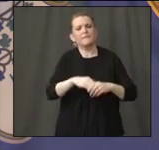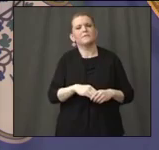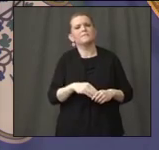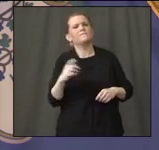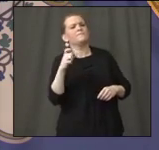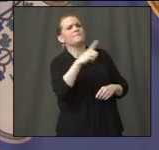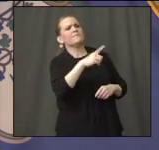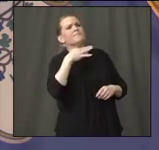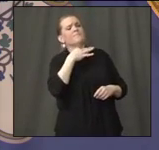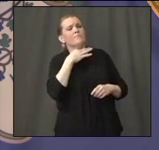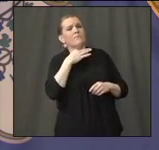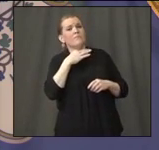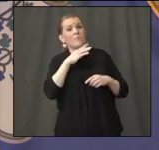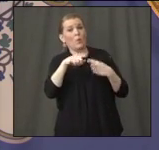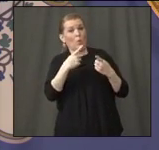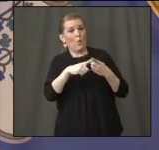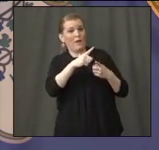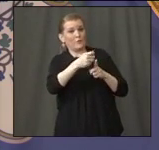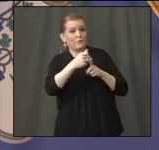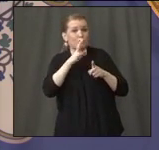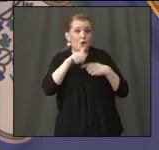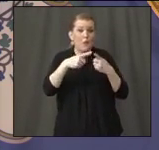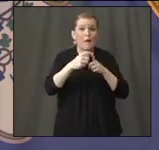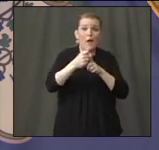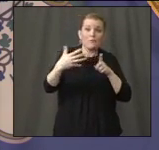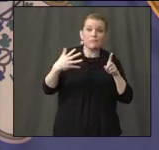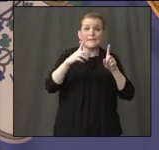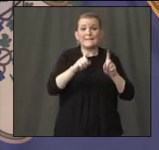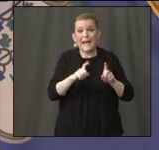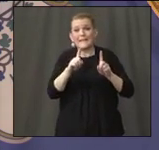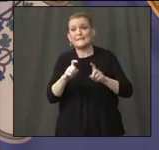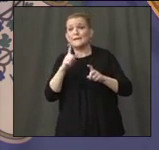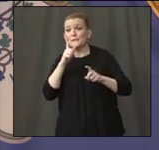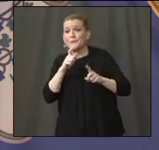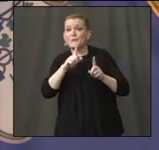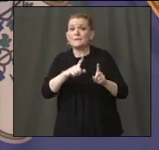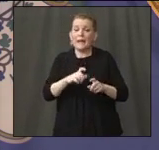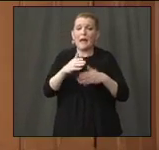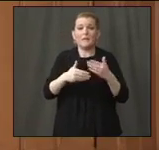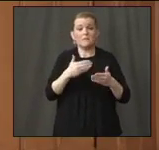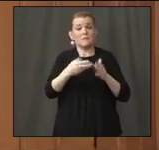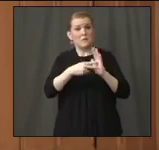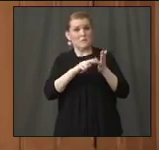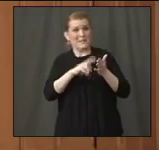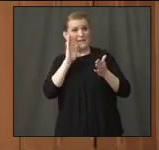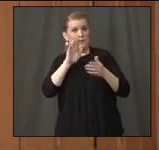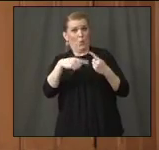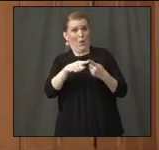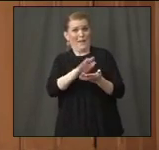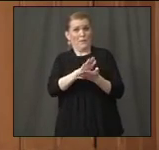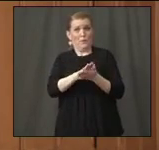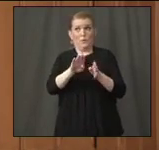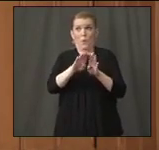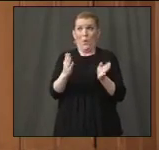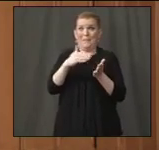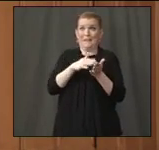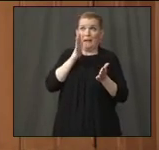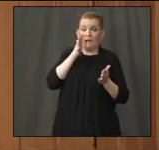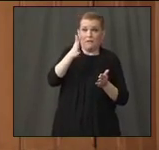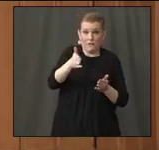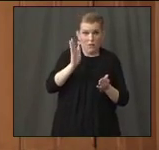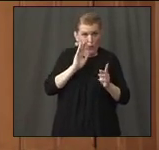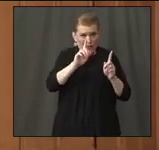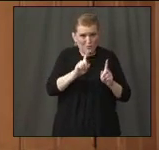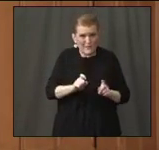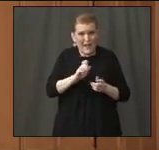reopen eventually? Any thoughts on that? Yeah, one of the things our Reopen CT team is doing a very detailed piece of analysis